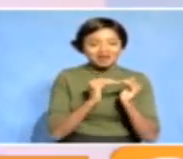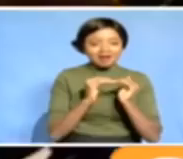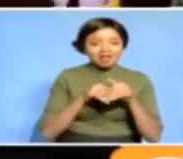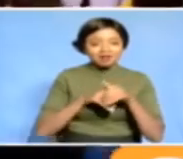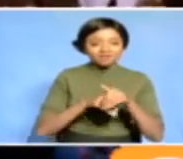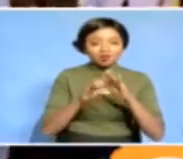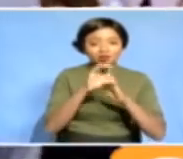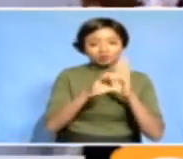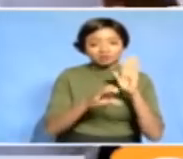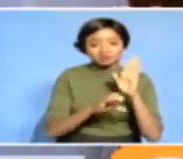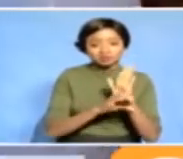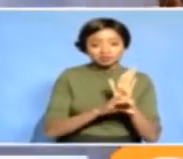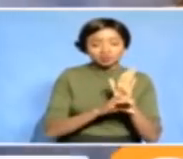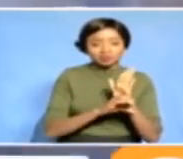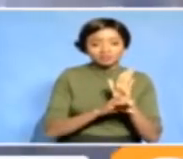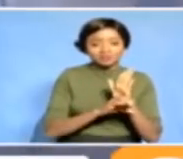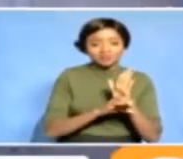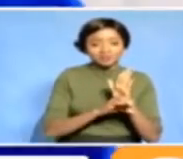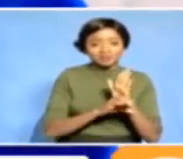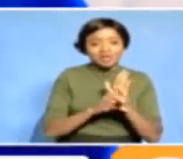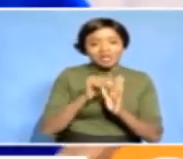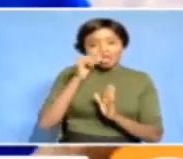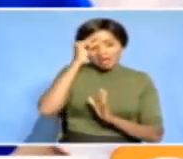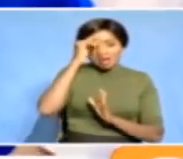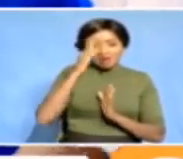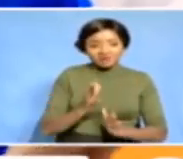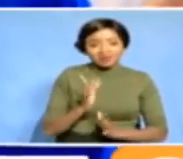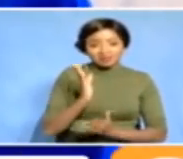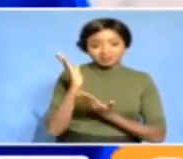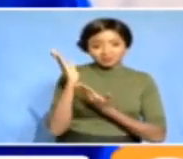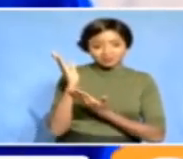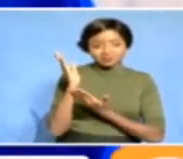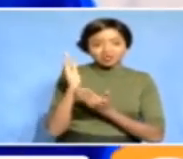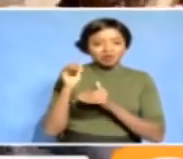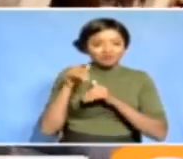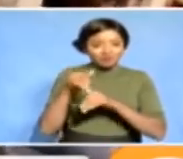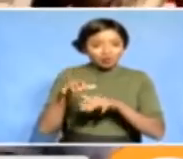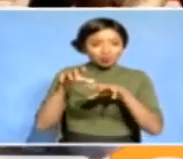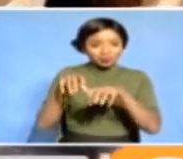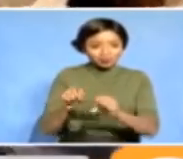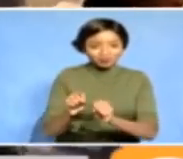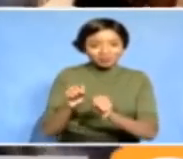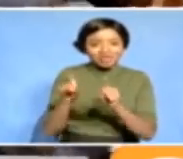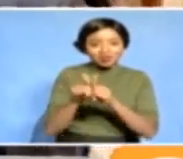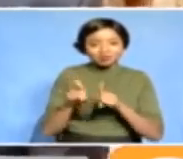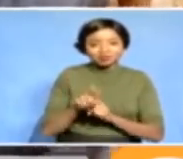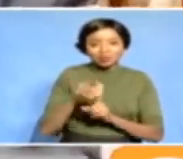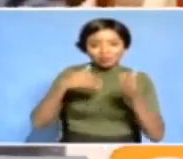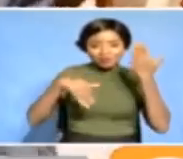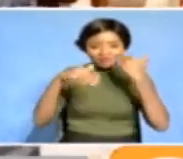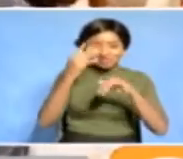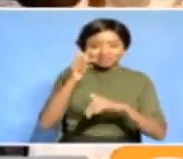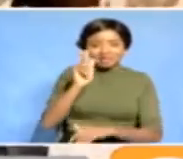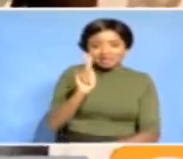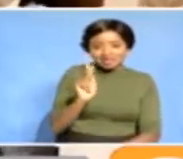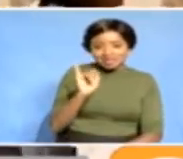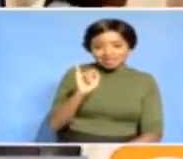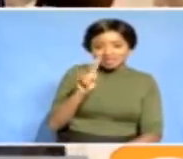Constitution. Governor Mwangi wa Iria takes from Kirinyaga's Anne Waiguru, and Professor Kivuta Kibwana becomes the new chief